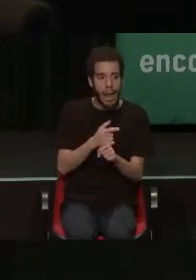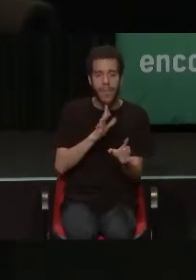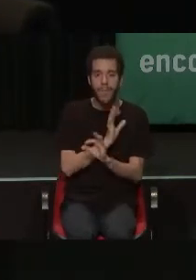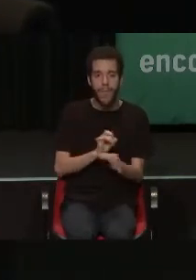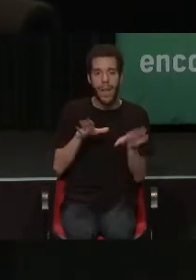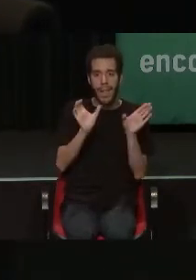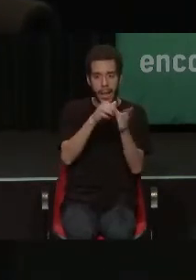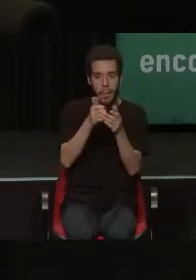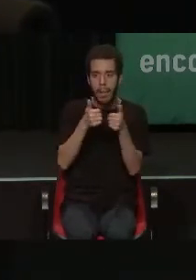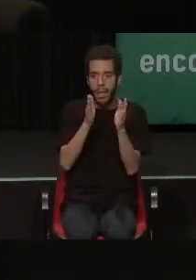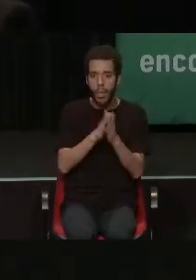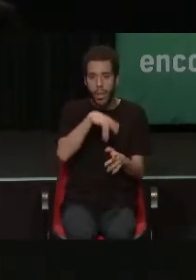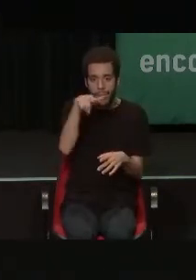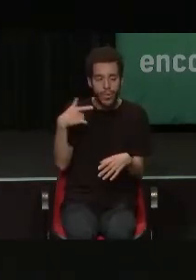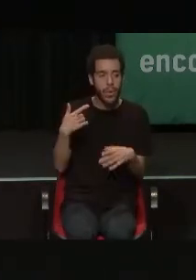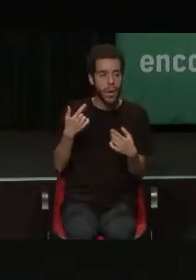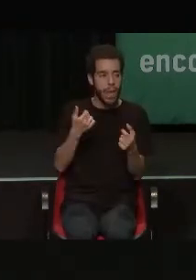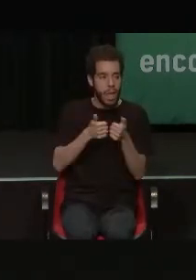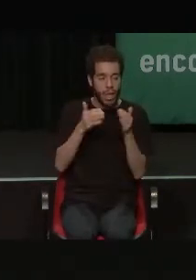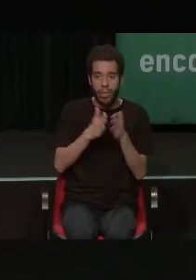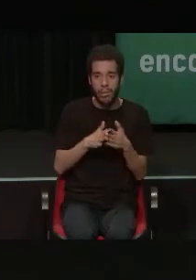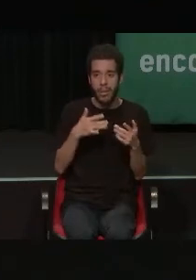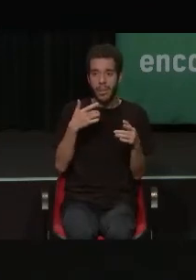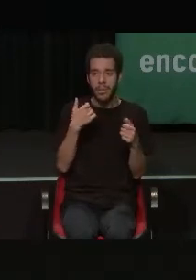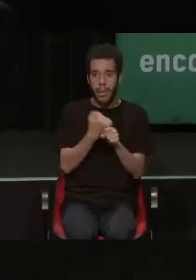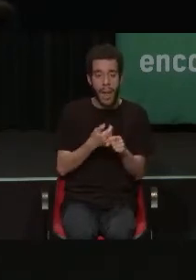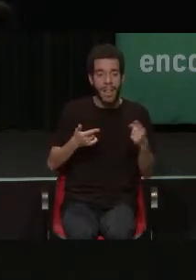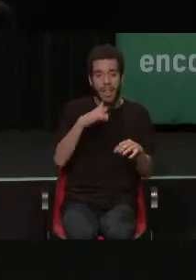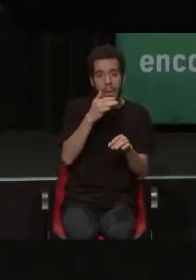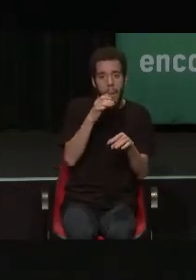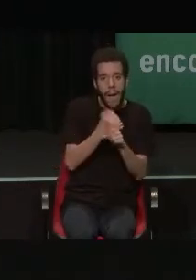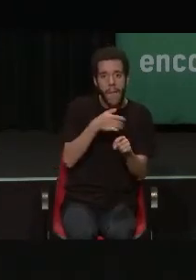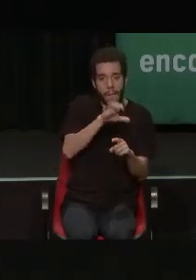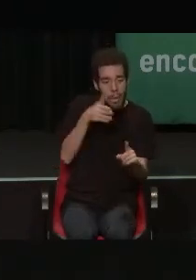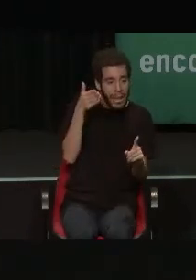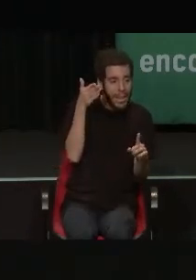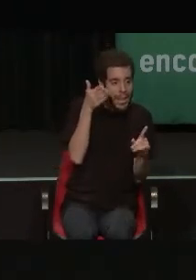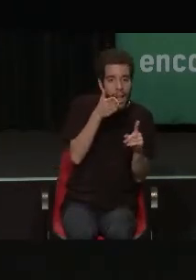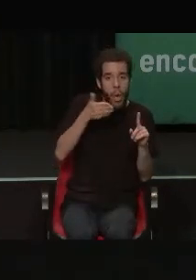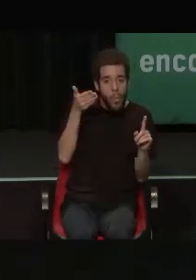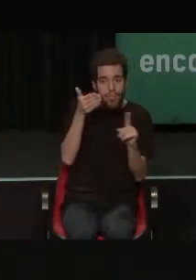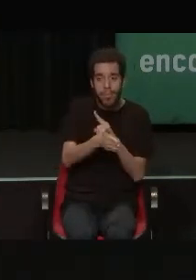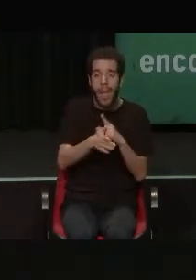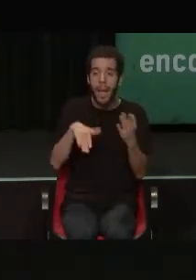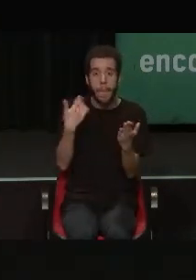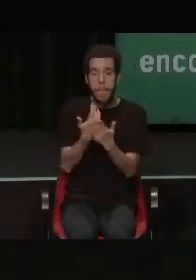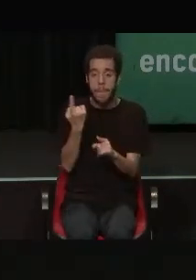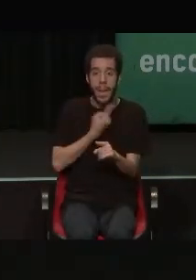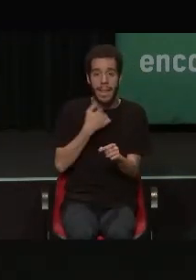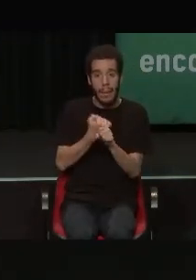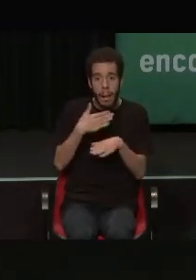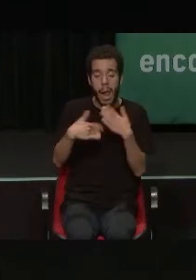of FCT worked a lot, directly or indirectly, because since we were here, they had to do all the job at the